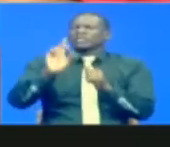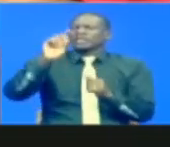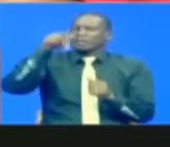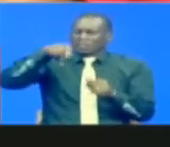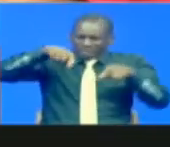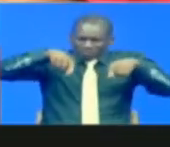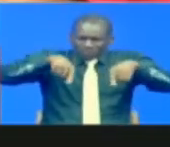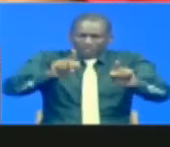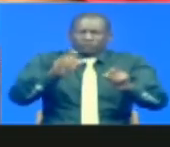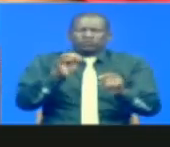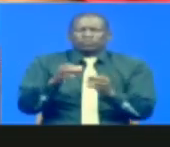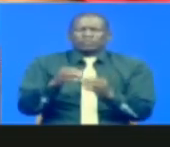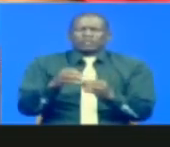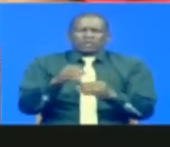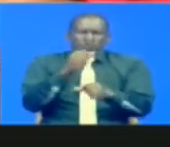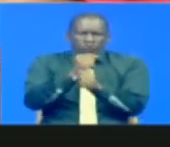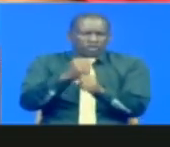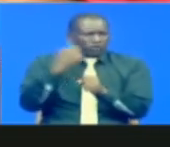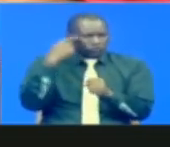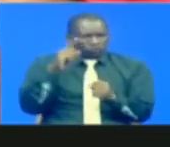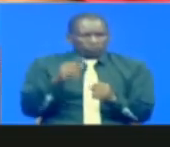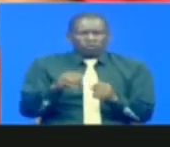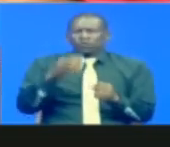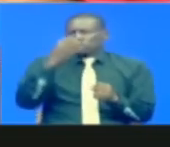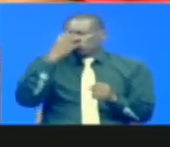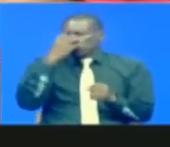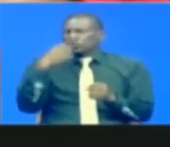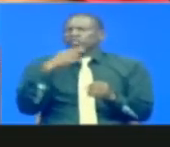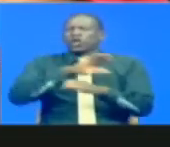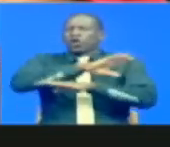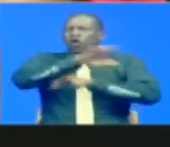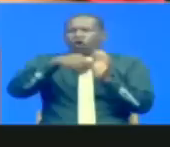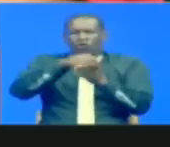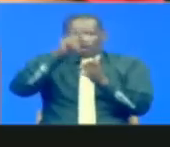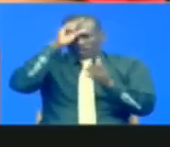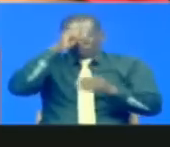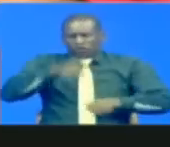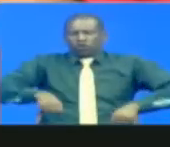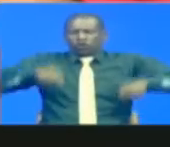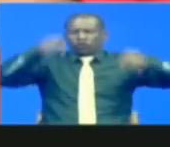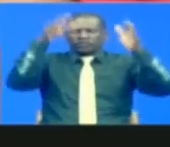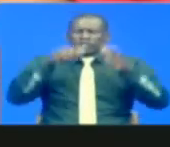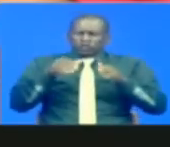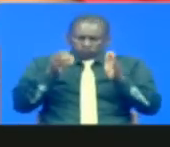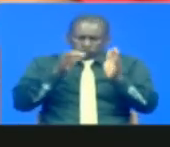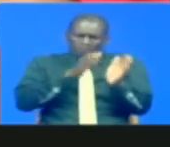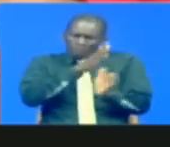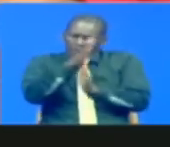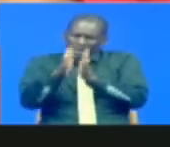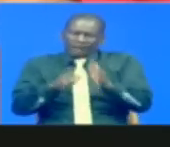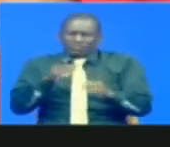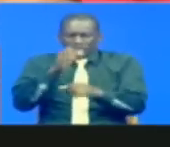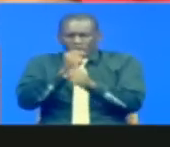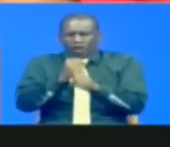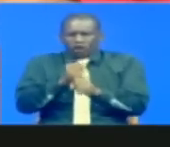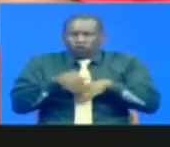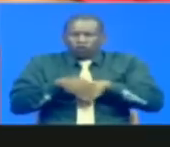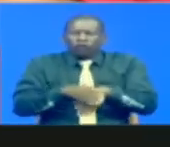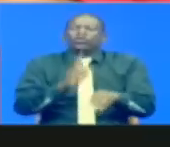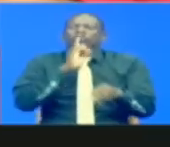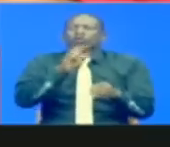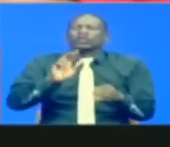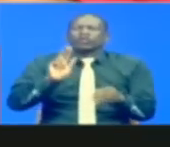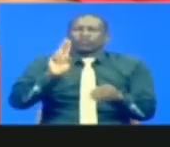be in charge of. Ruto said that all government officers should immediately align their operations to the order so as to